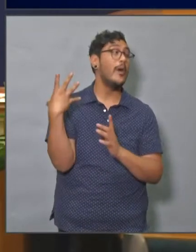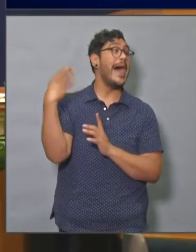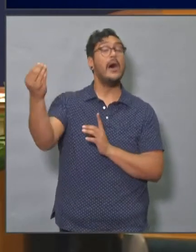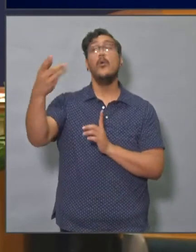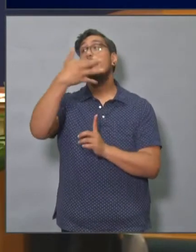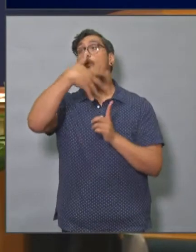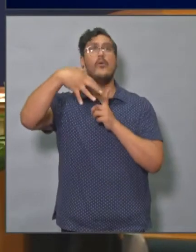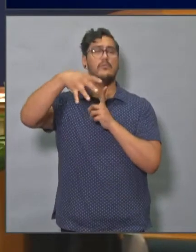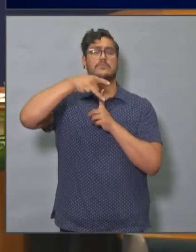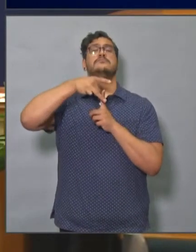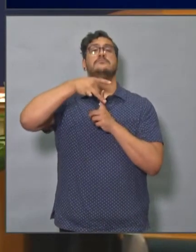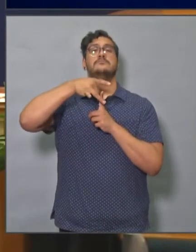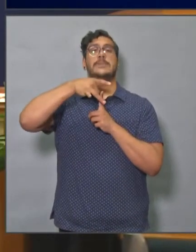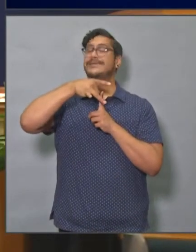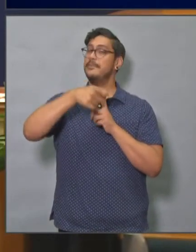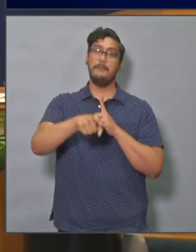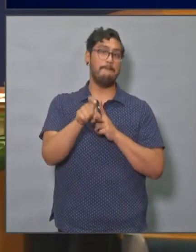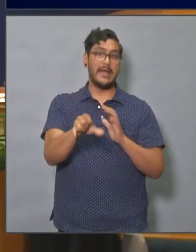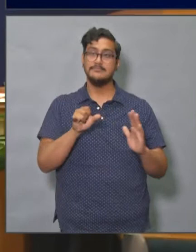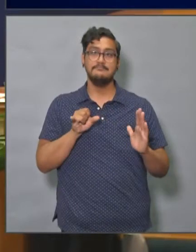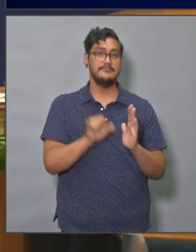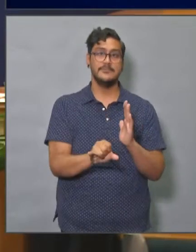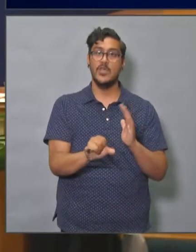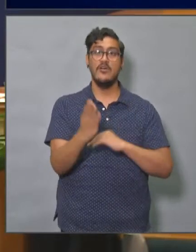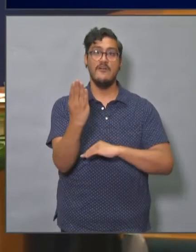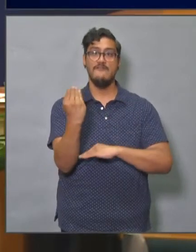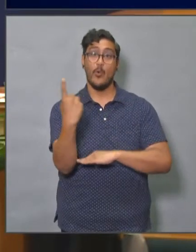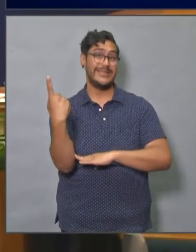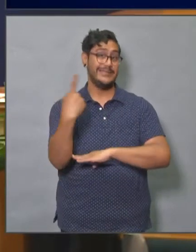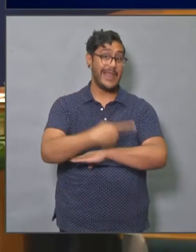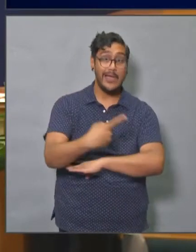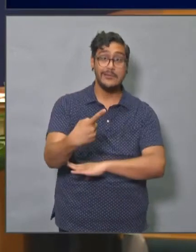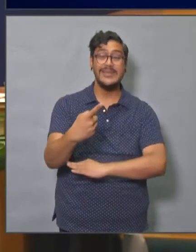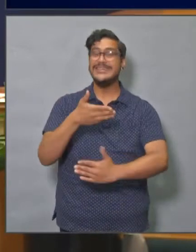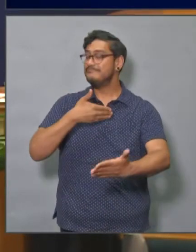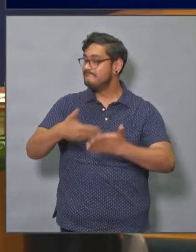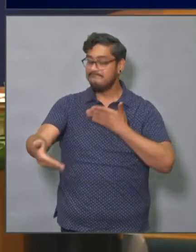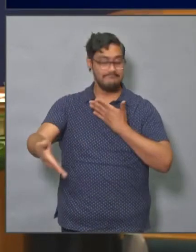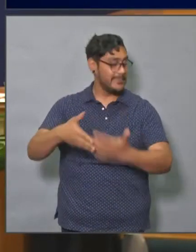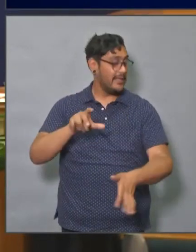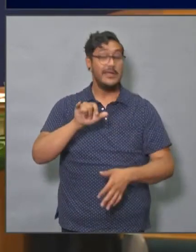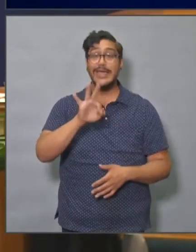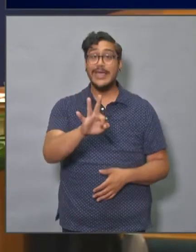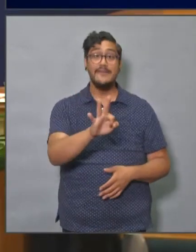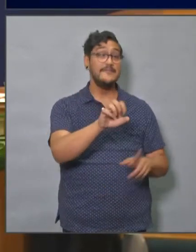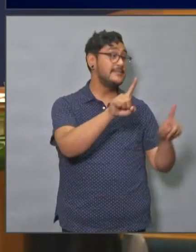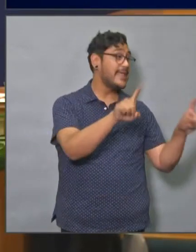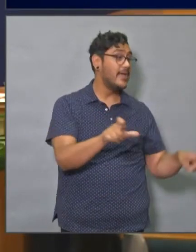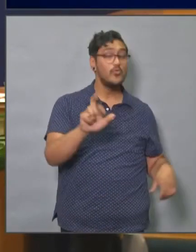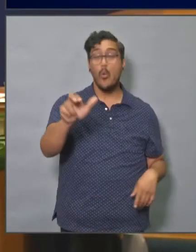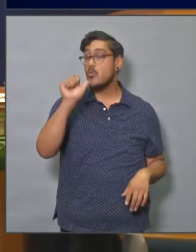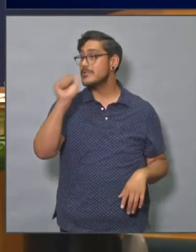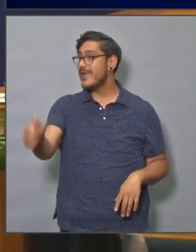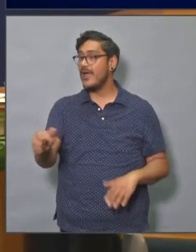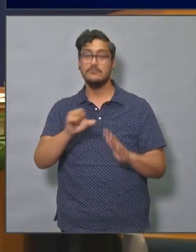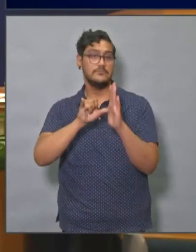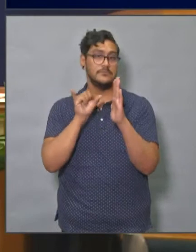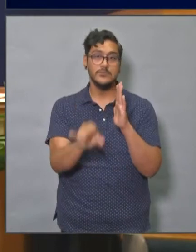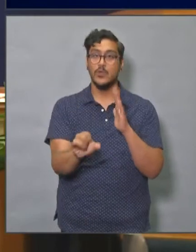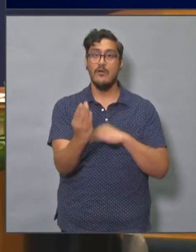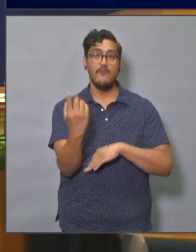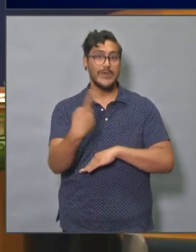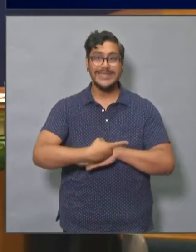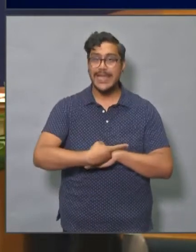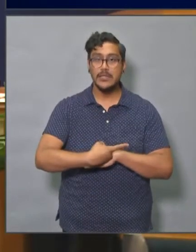to quarantine for the full 14 days, regardless of whether or not you get tested. So while the public health recommendation is that if you're a known